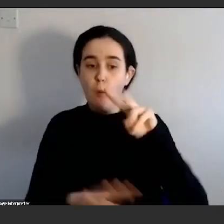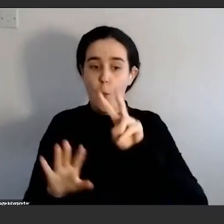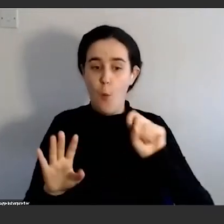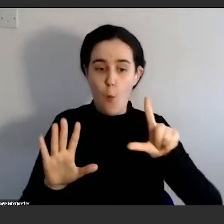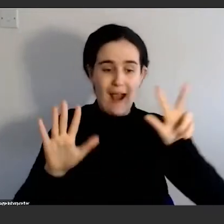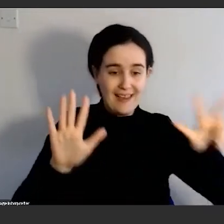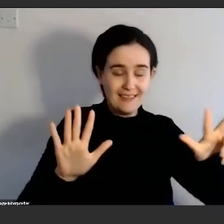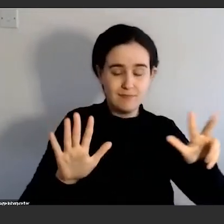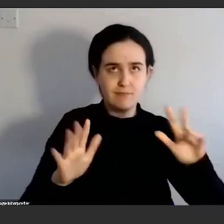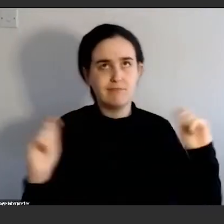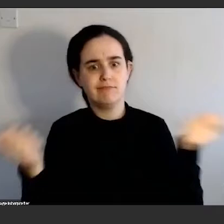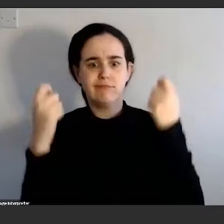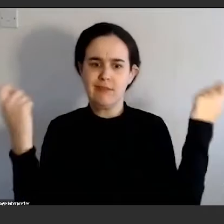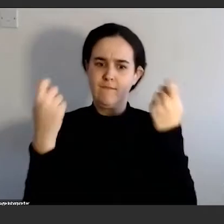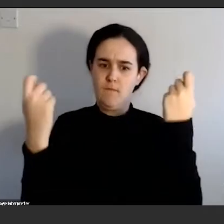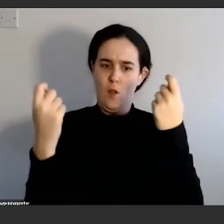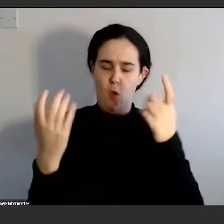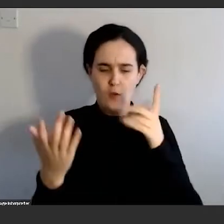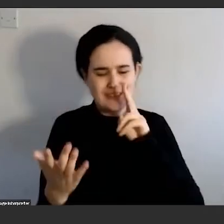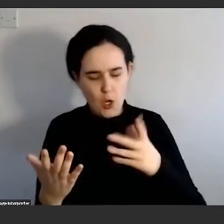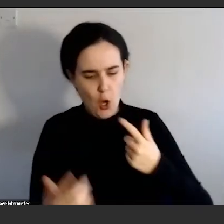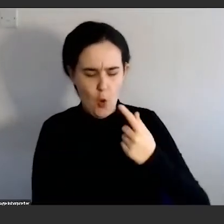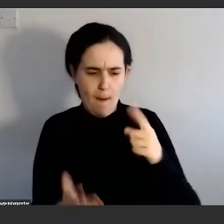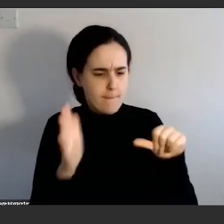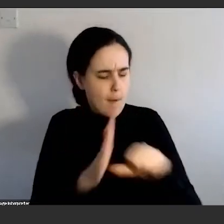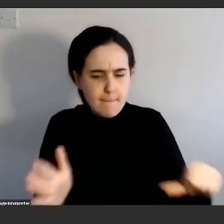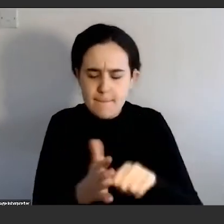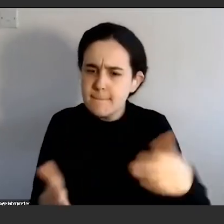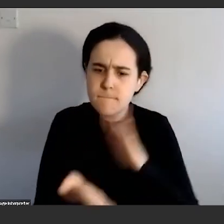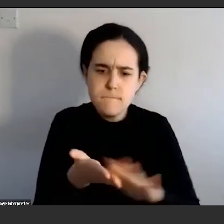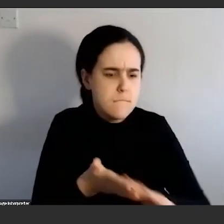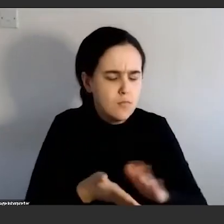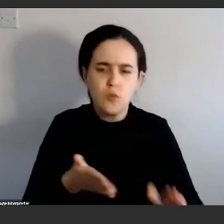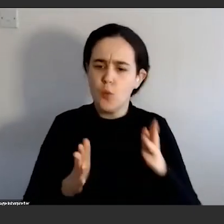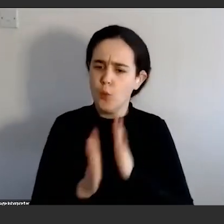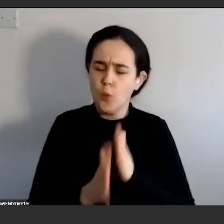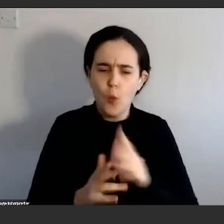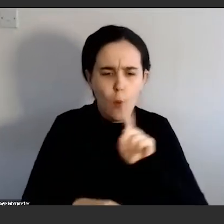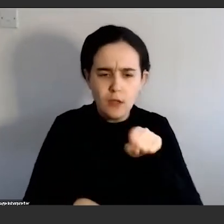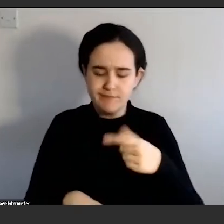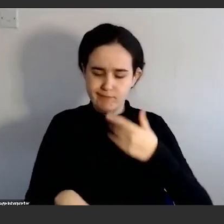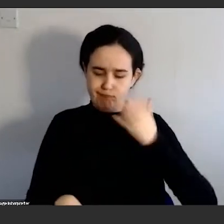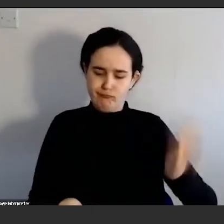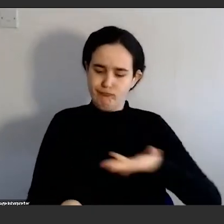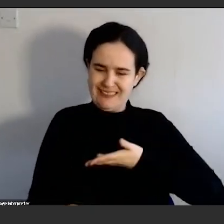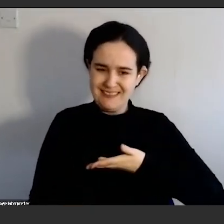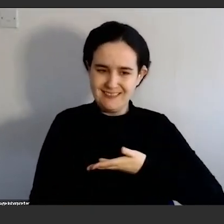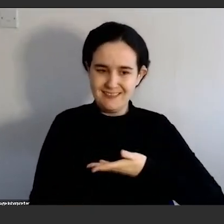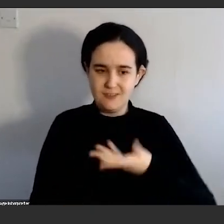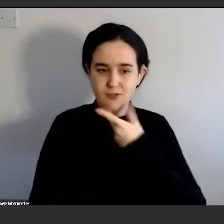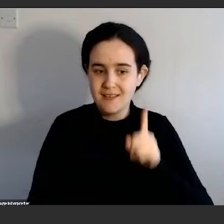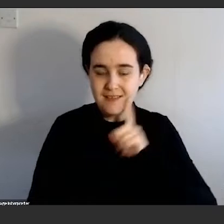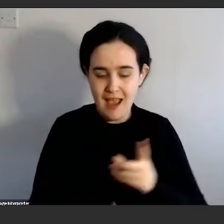disability-inclusive development higher on the international agenda. That was much needed. I firmly believe